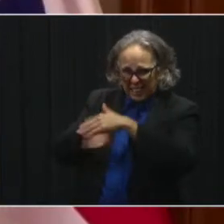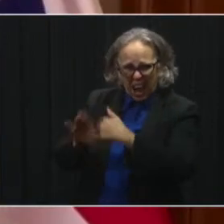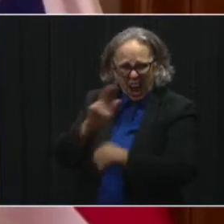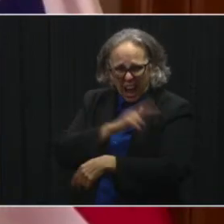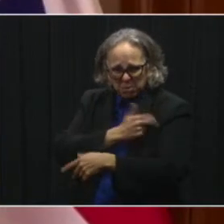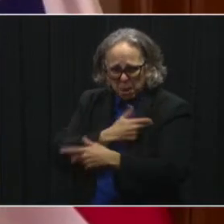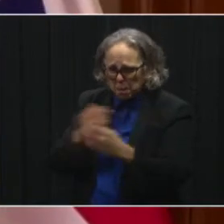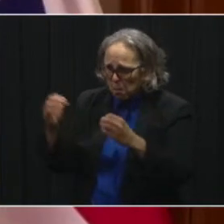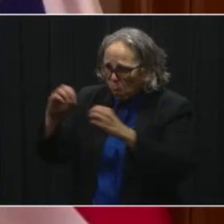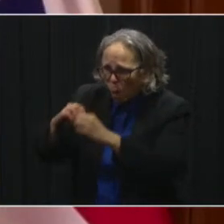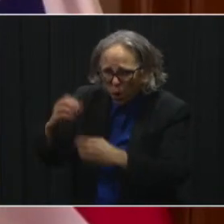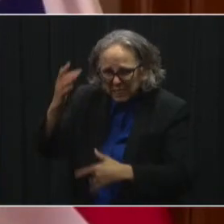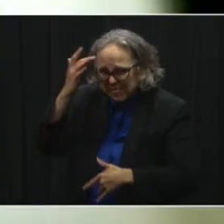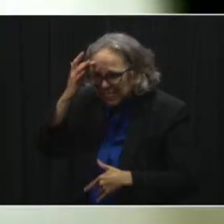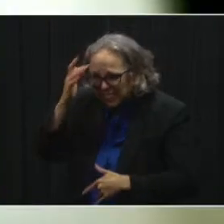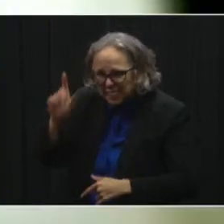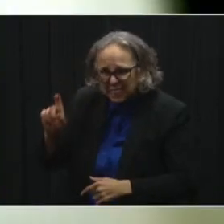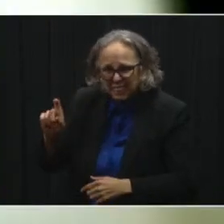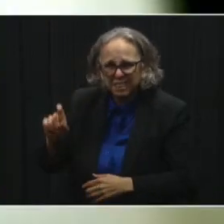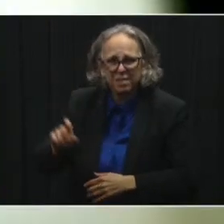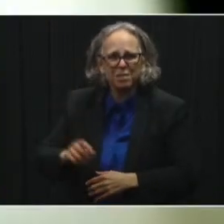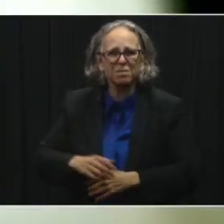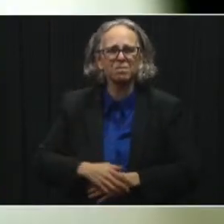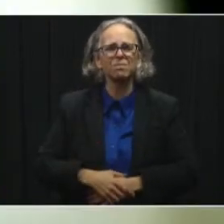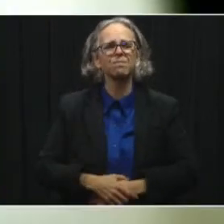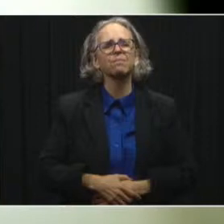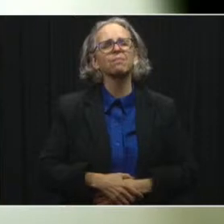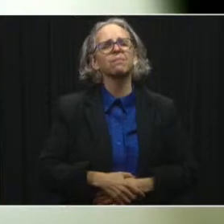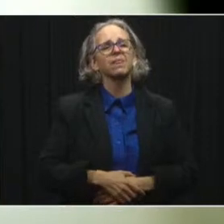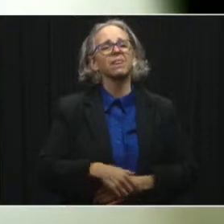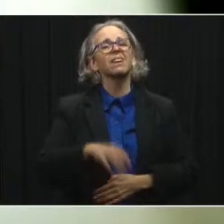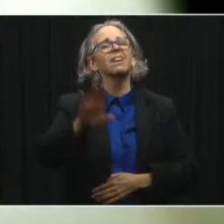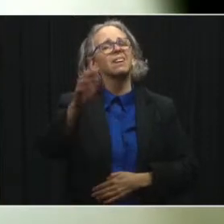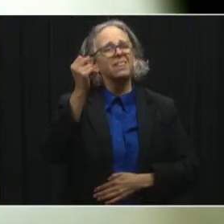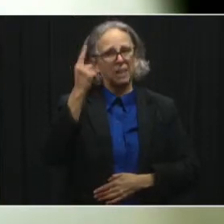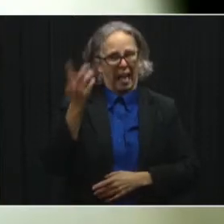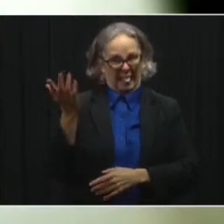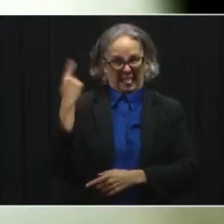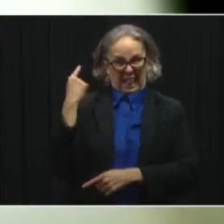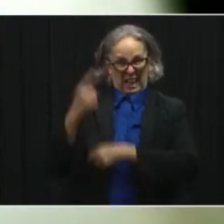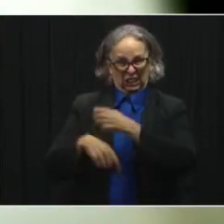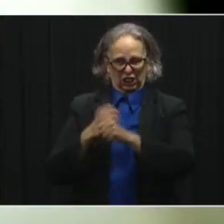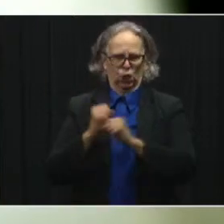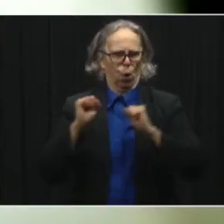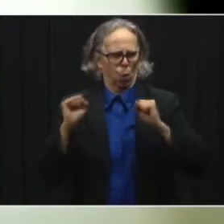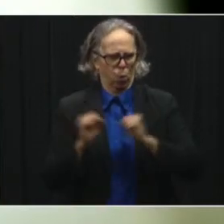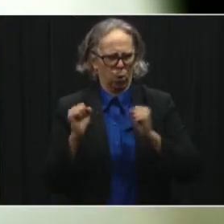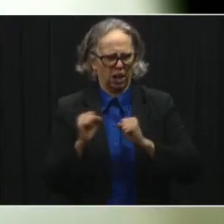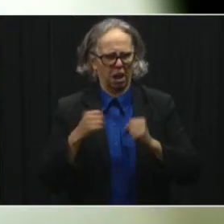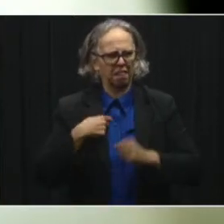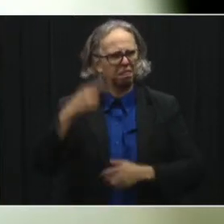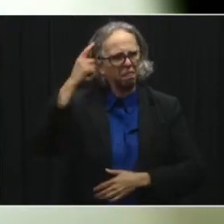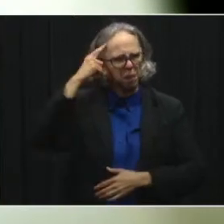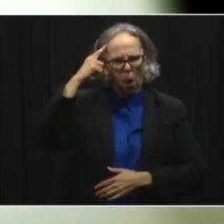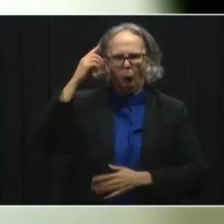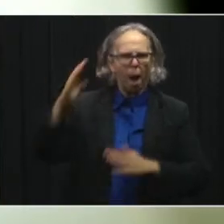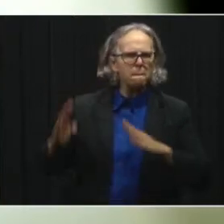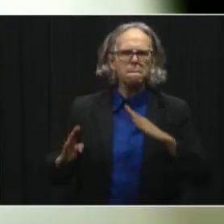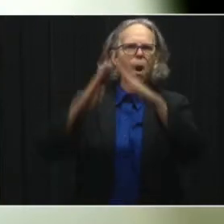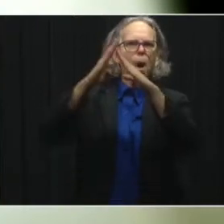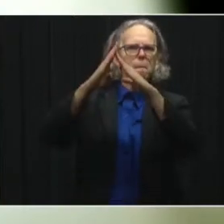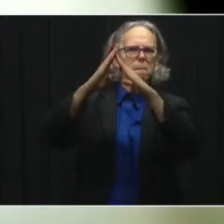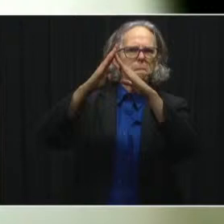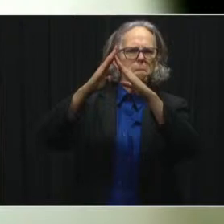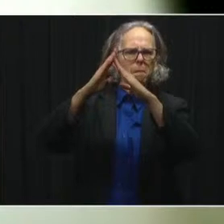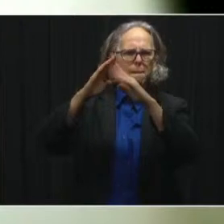Actually, if we go back 1 year ago in the winter, when we thought we had hit the peak, we thought we were at our peak, and this was soon